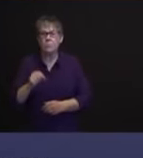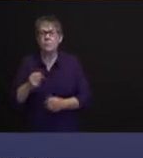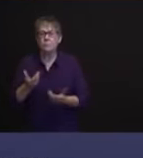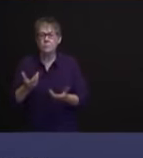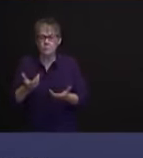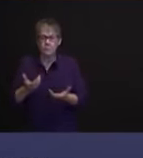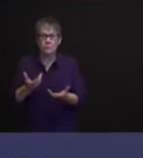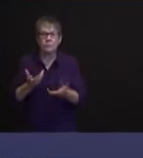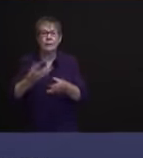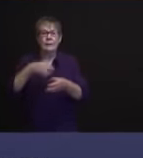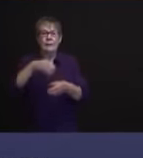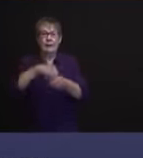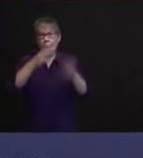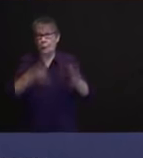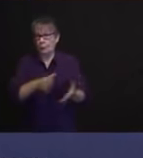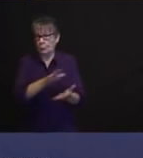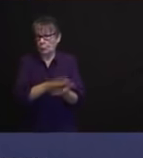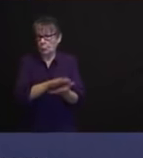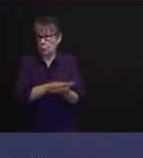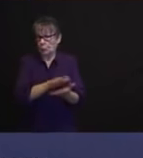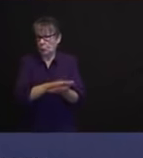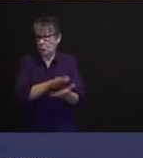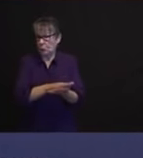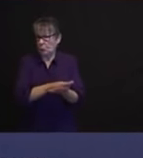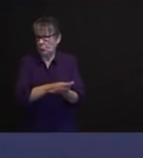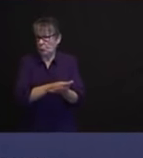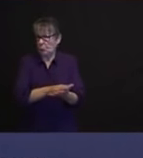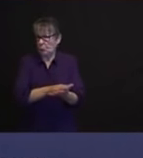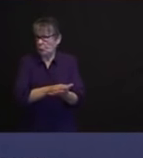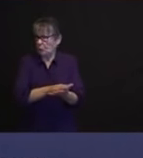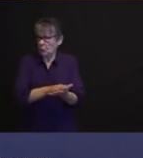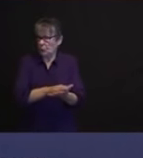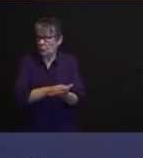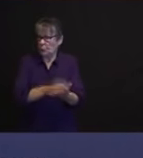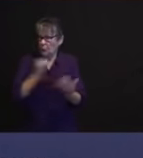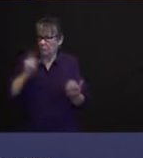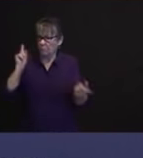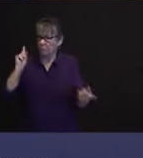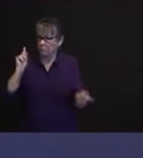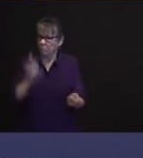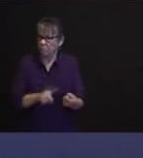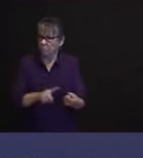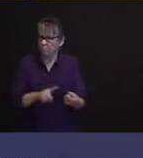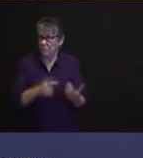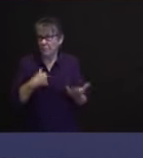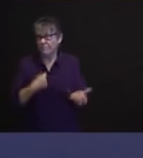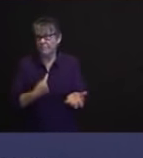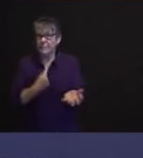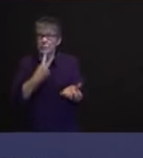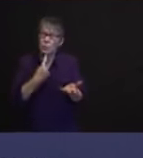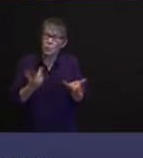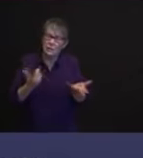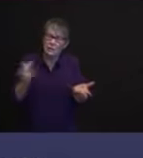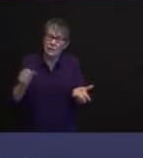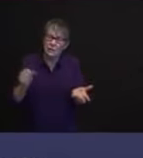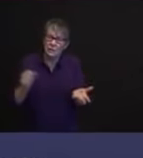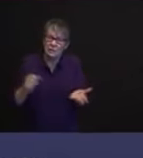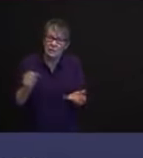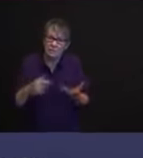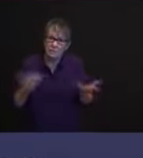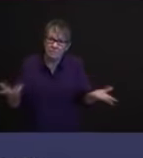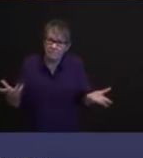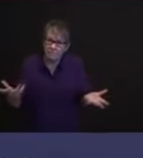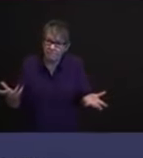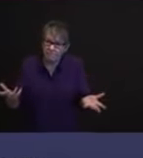while we take every one of these cases deadly seriously, the last time our dashboard has been updated, it's